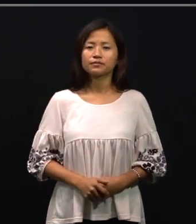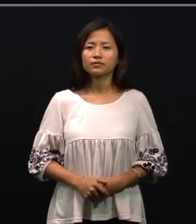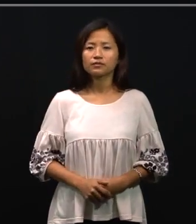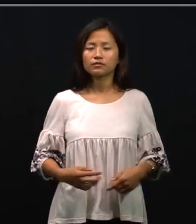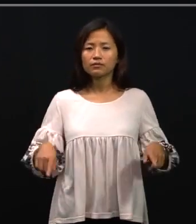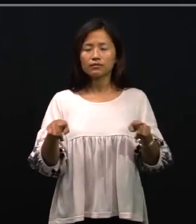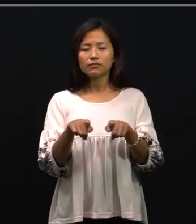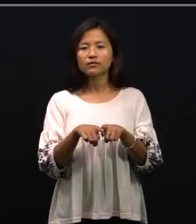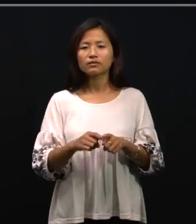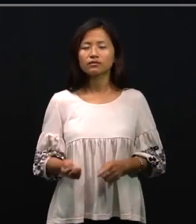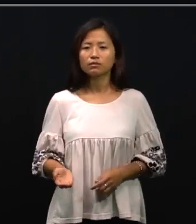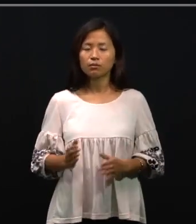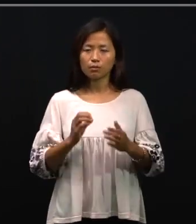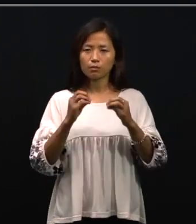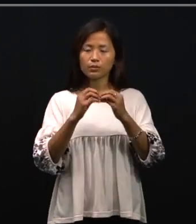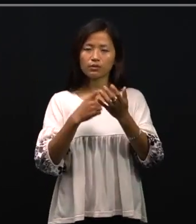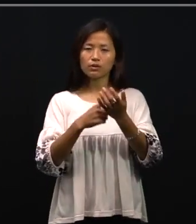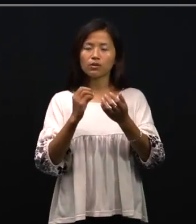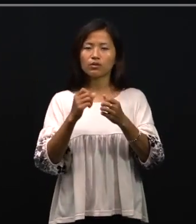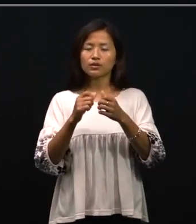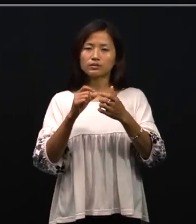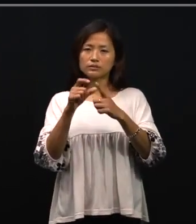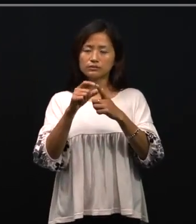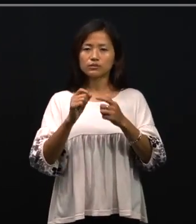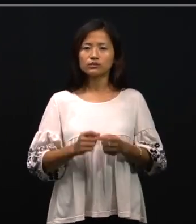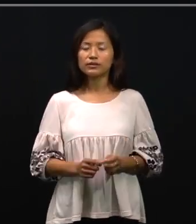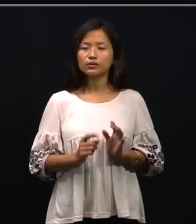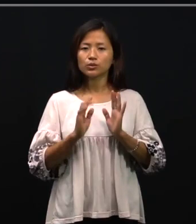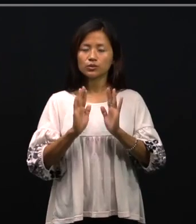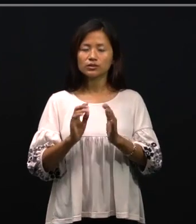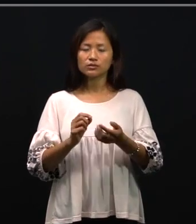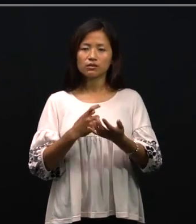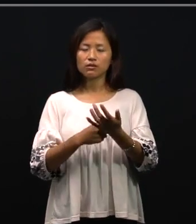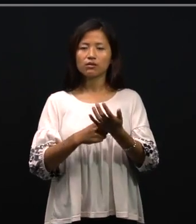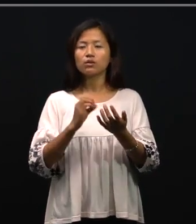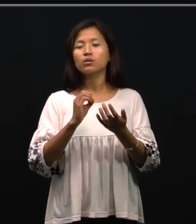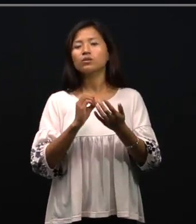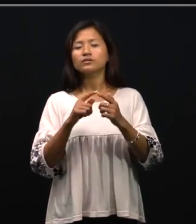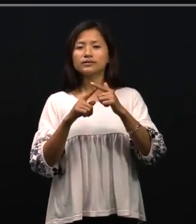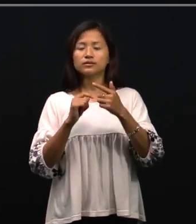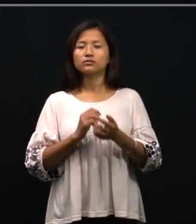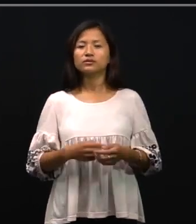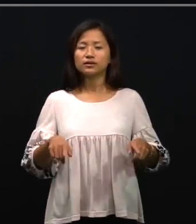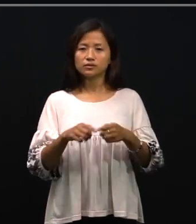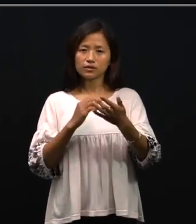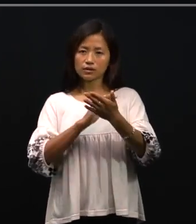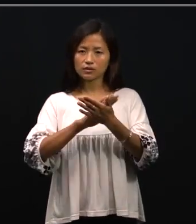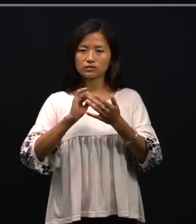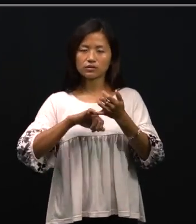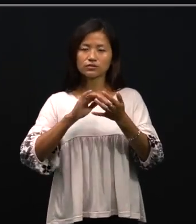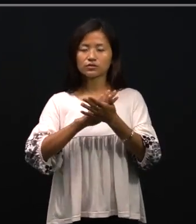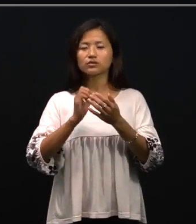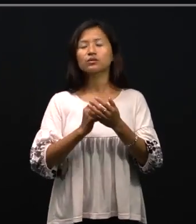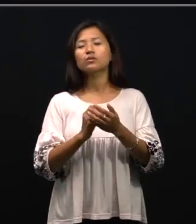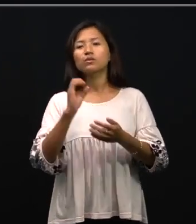and the growth regions are confined to the root tip and shoot tip, and within the cambium. So in plants,